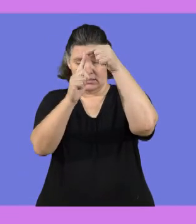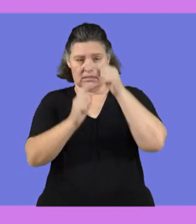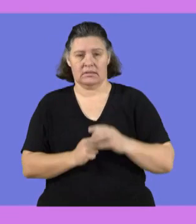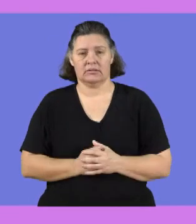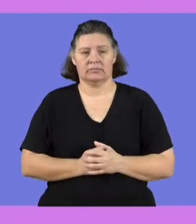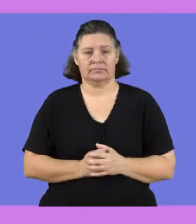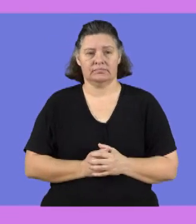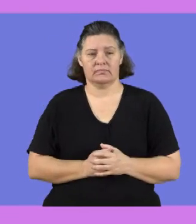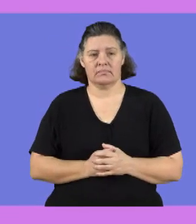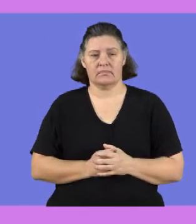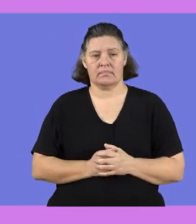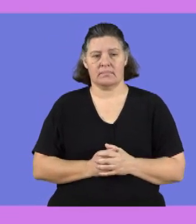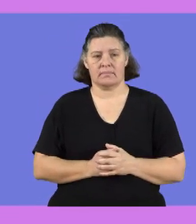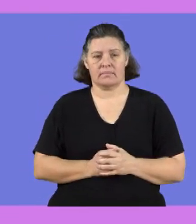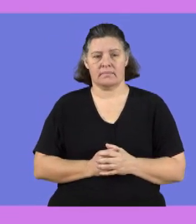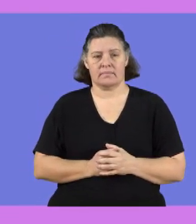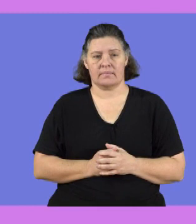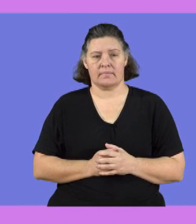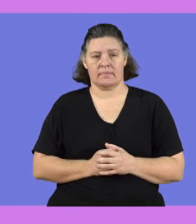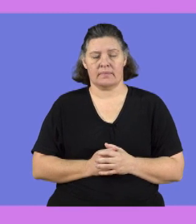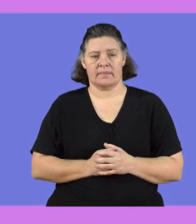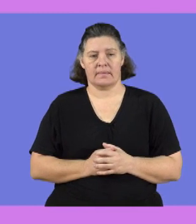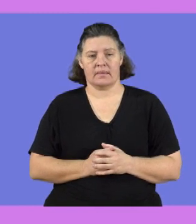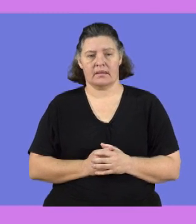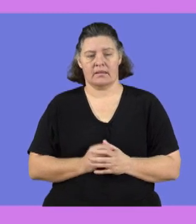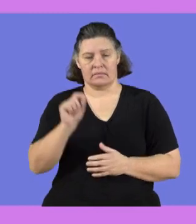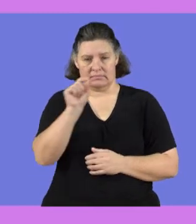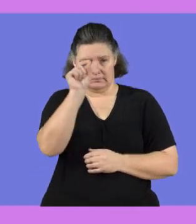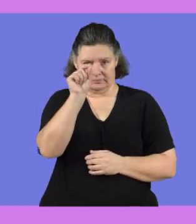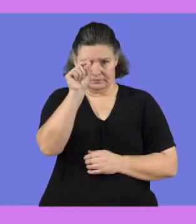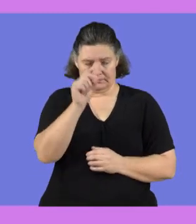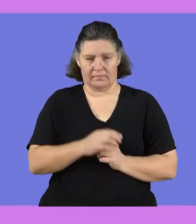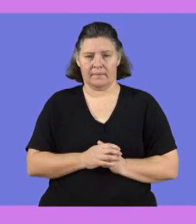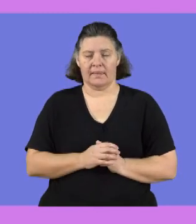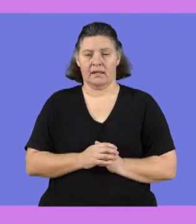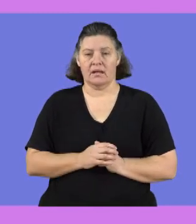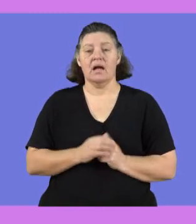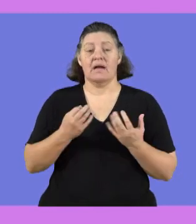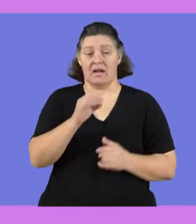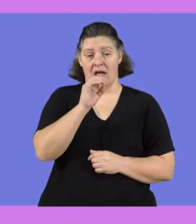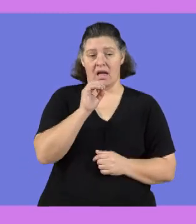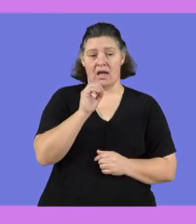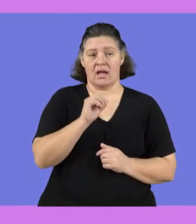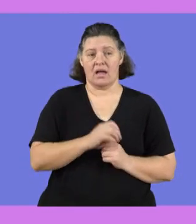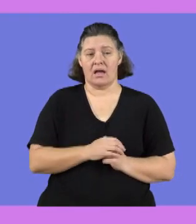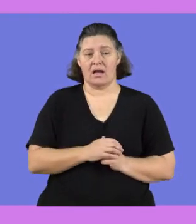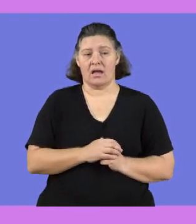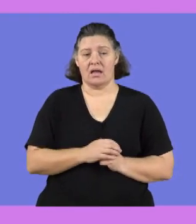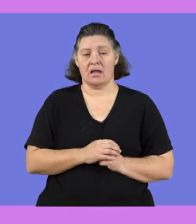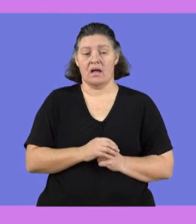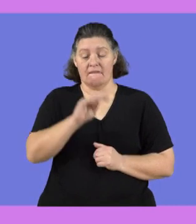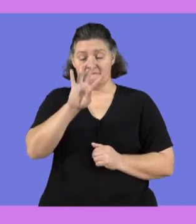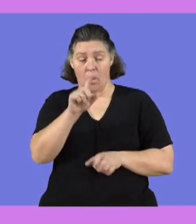is 250, we can count and say 260, and this is 270. And this is your point. And if